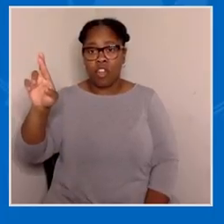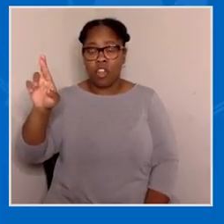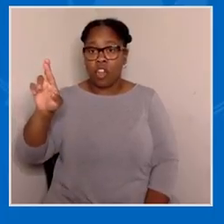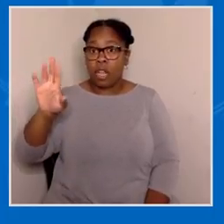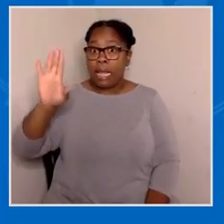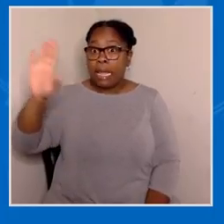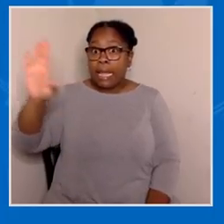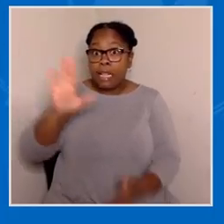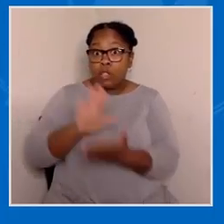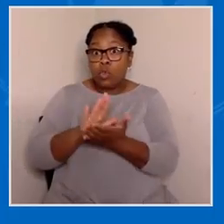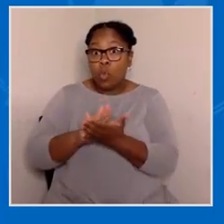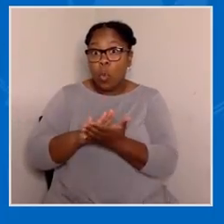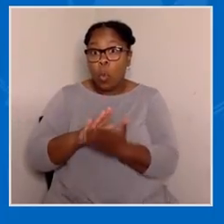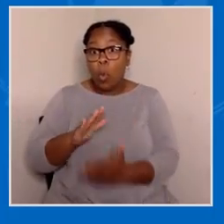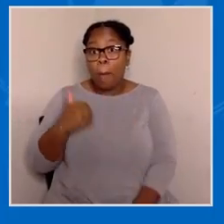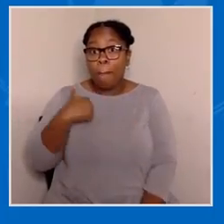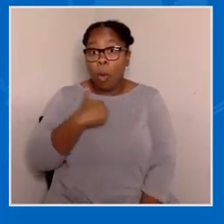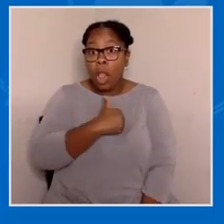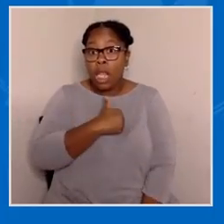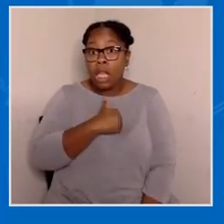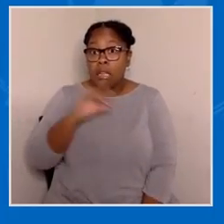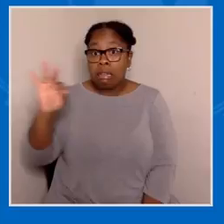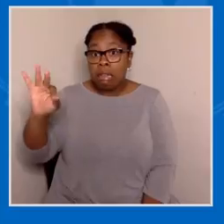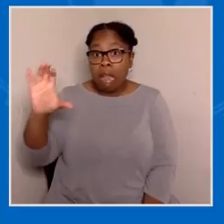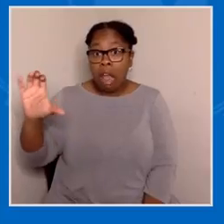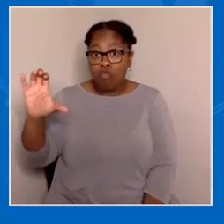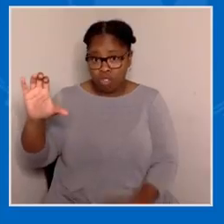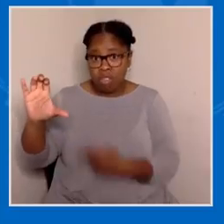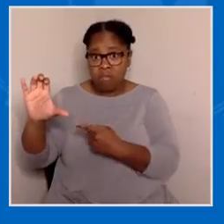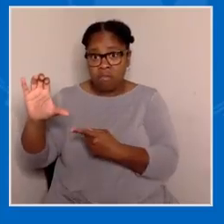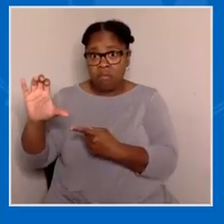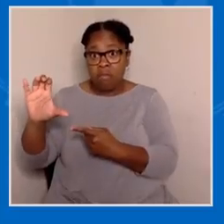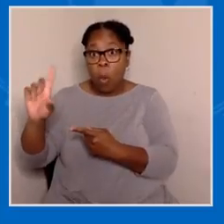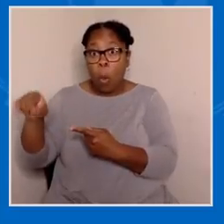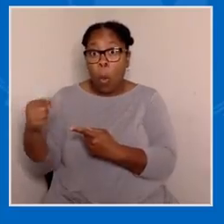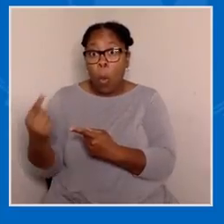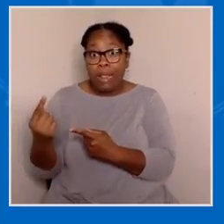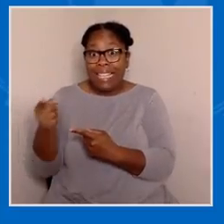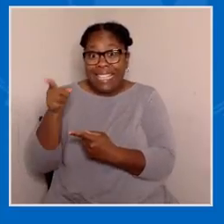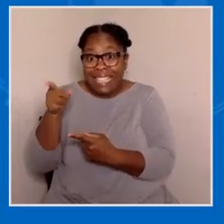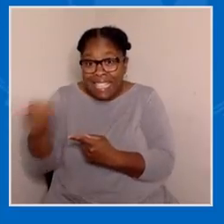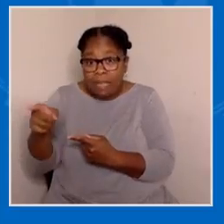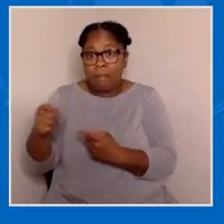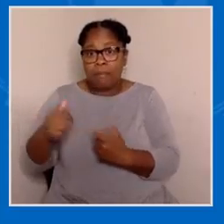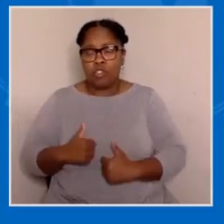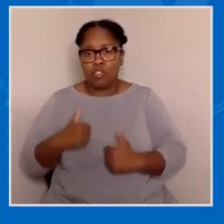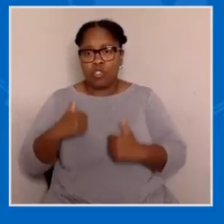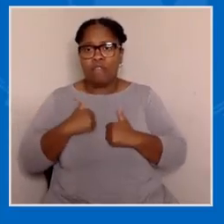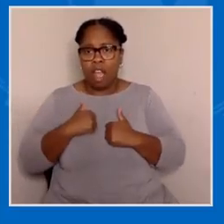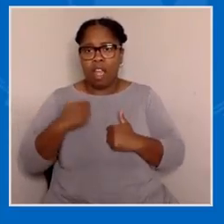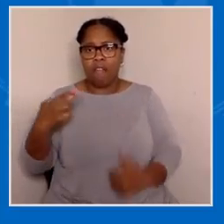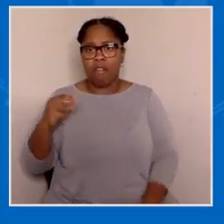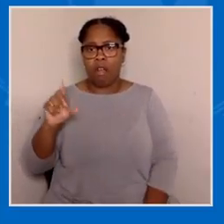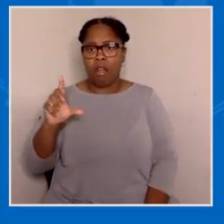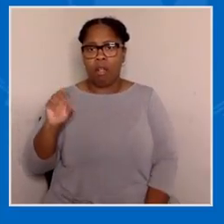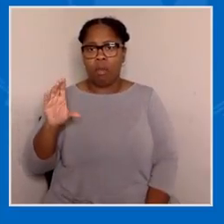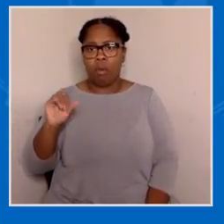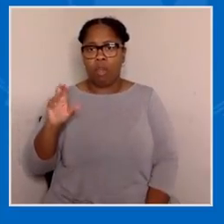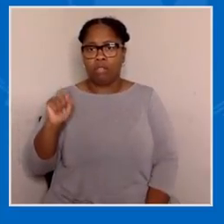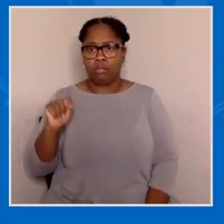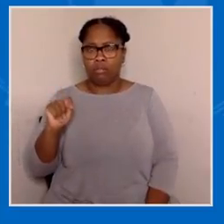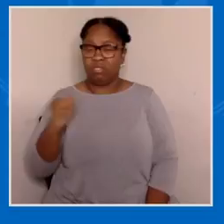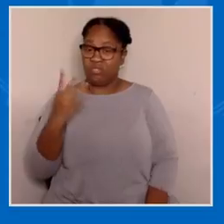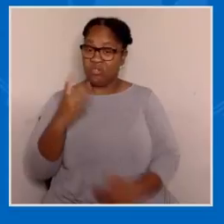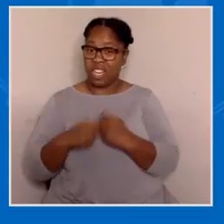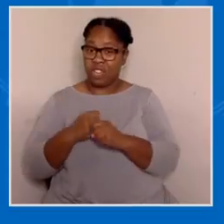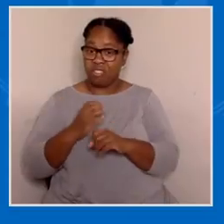Poland, but the only one to survive the Holocaust after 4 years in concentration camps. At the end of the